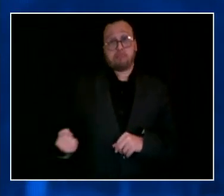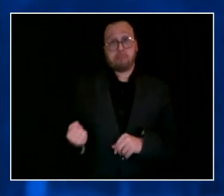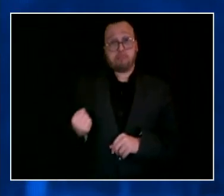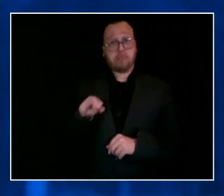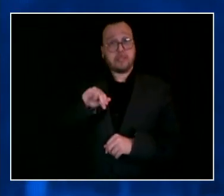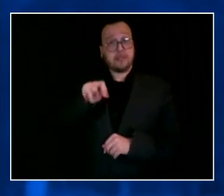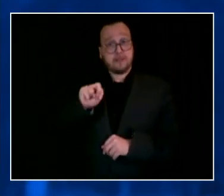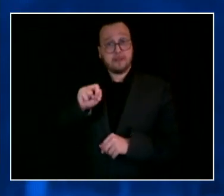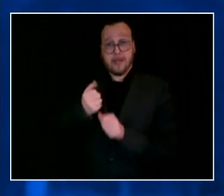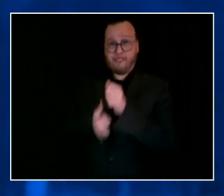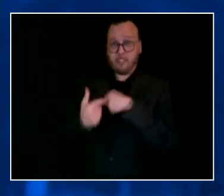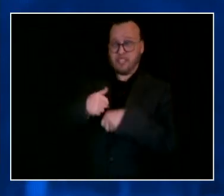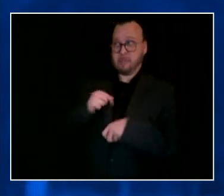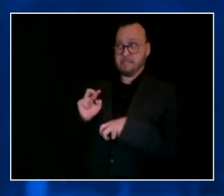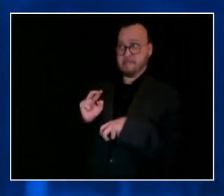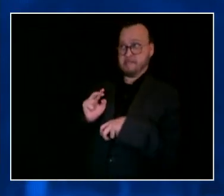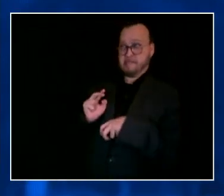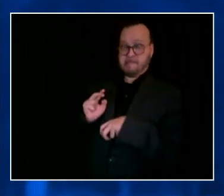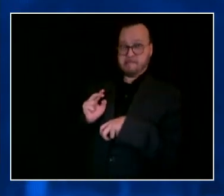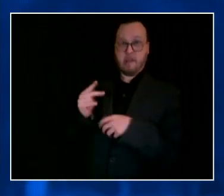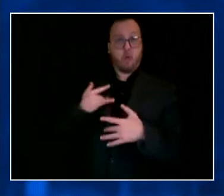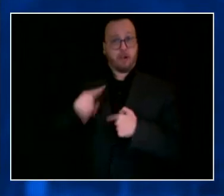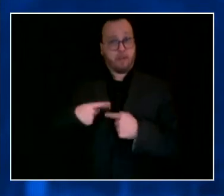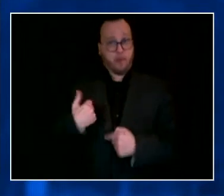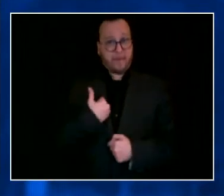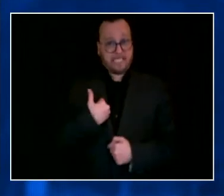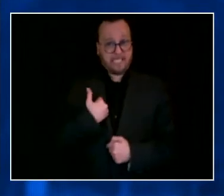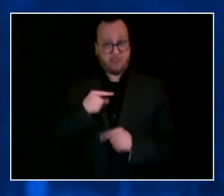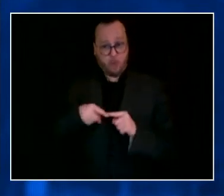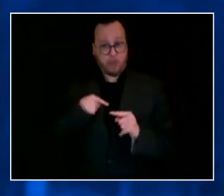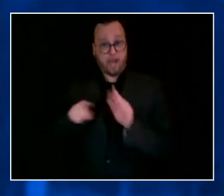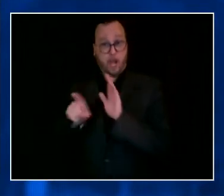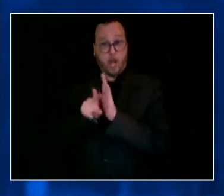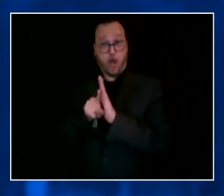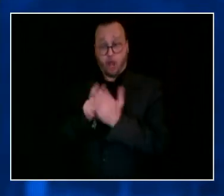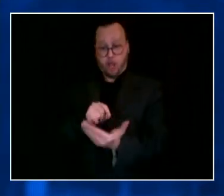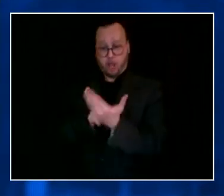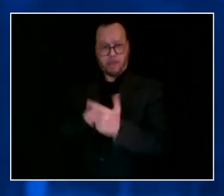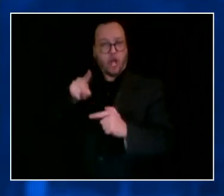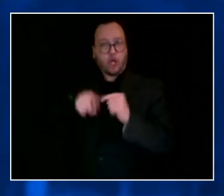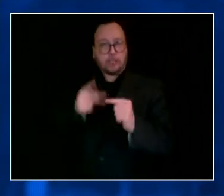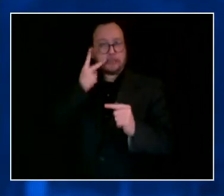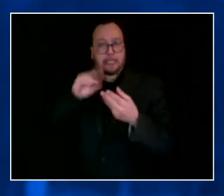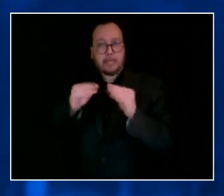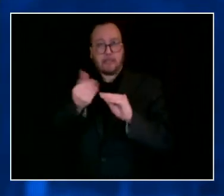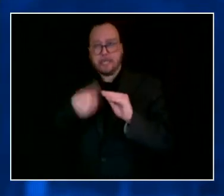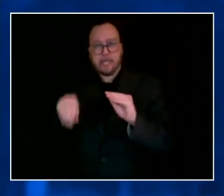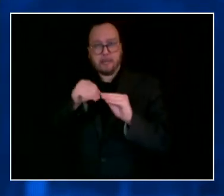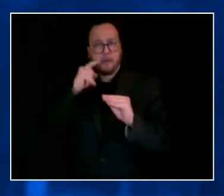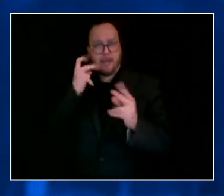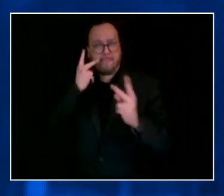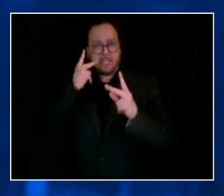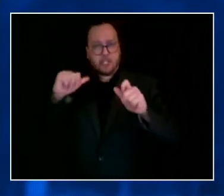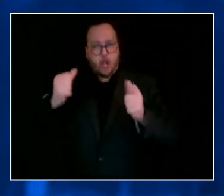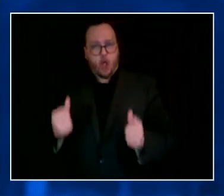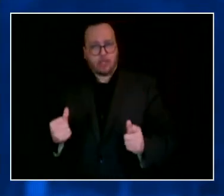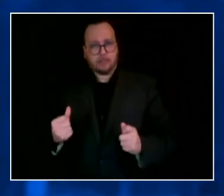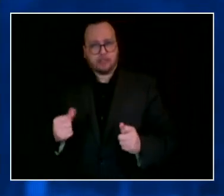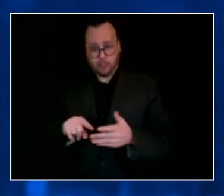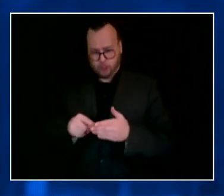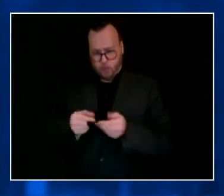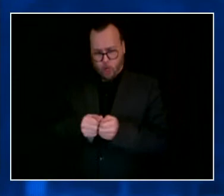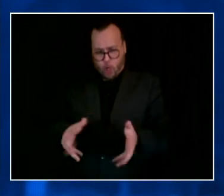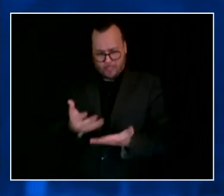worrying about myself when I could no longer see the numbers on my alarm clock due to vision loss, and started losing the feelings in my fingers